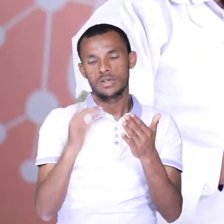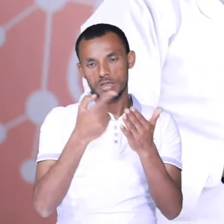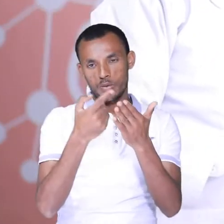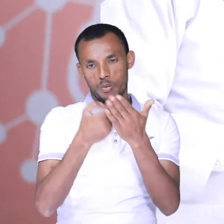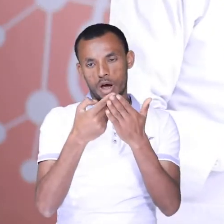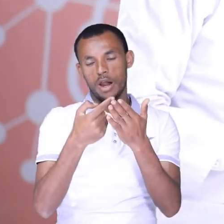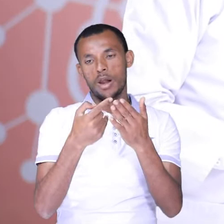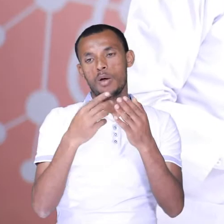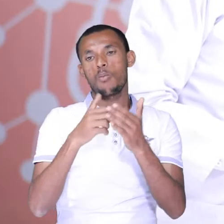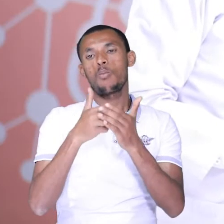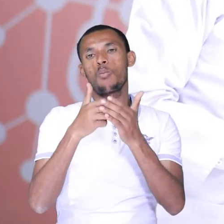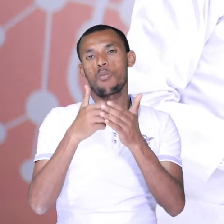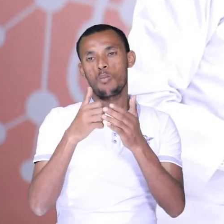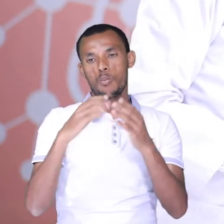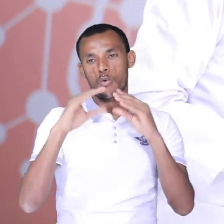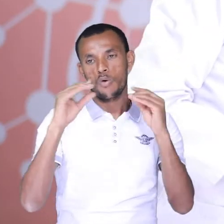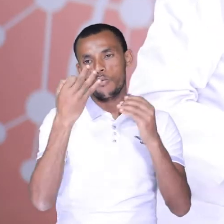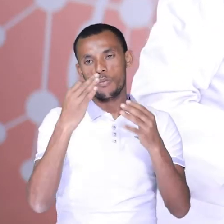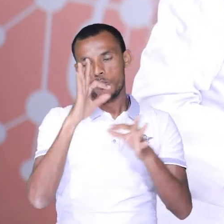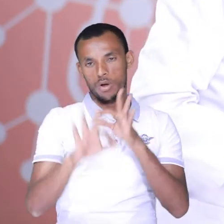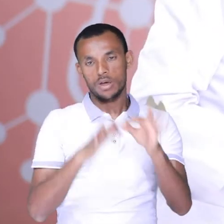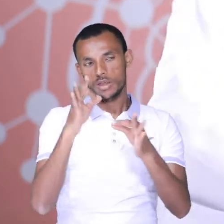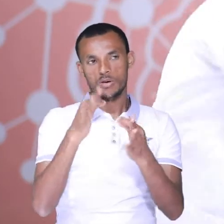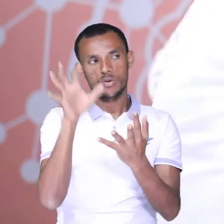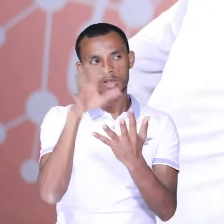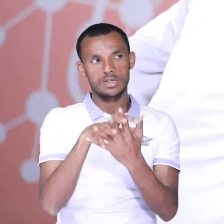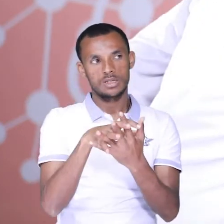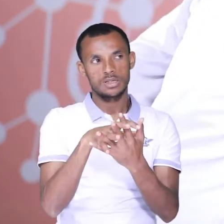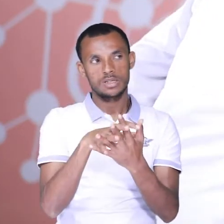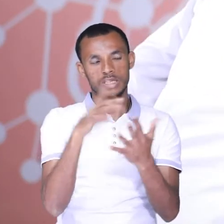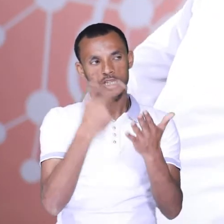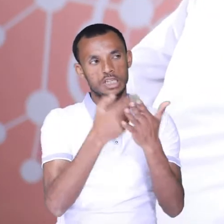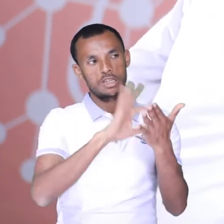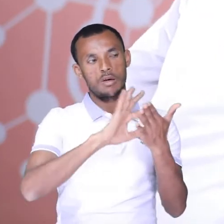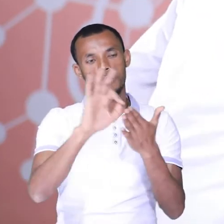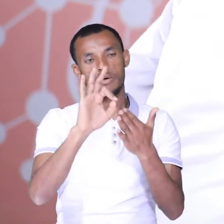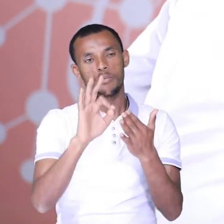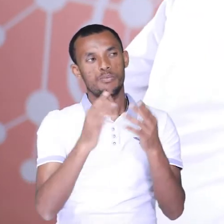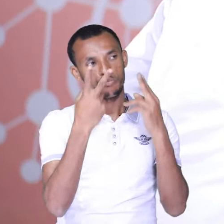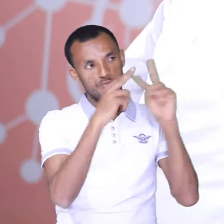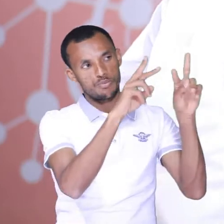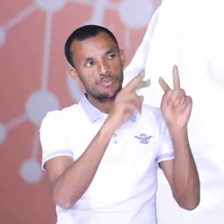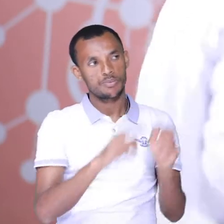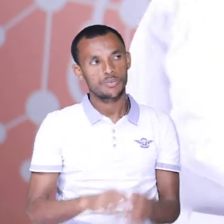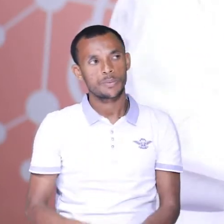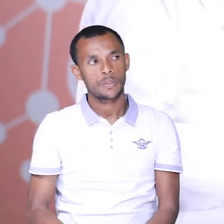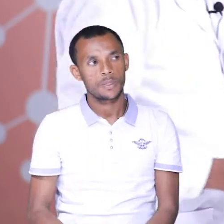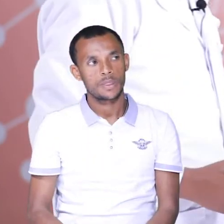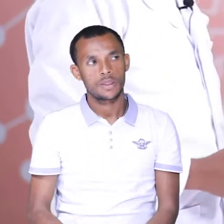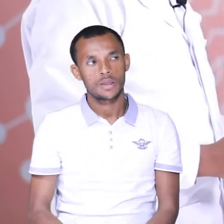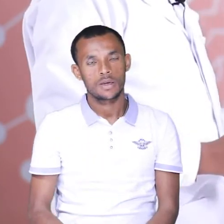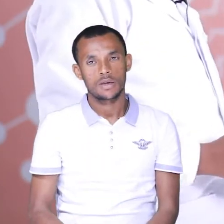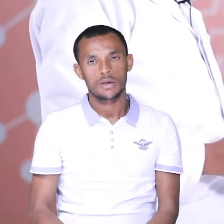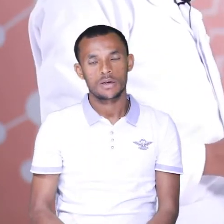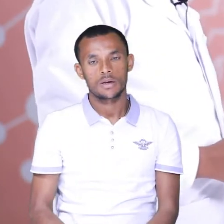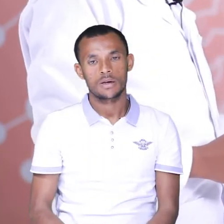molecule, it consists of this Avogadro number of molecules. This Avogadro number